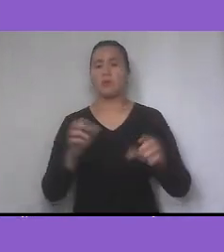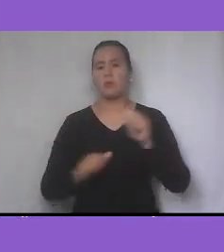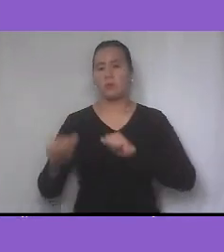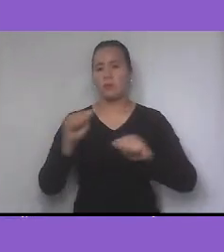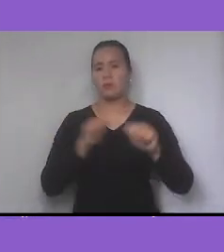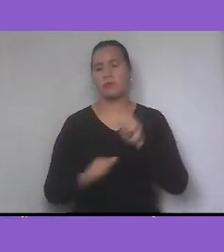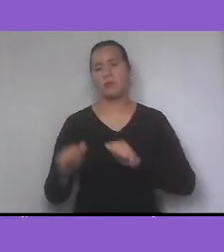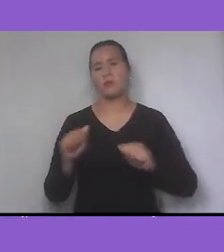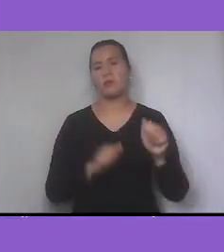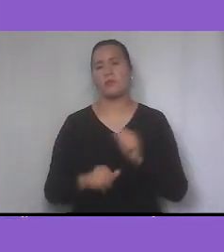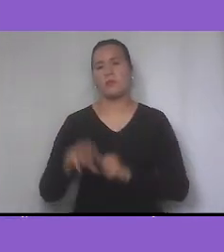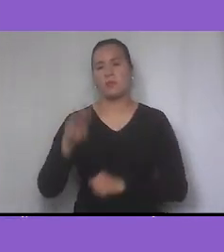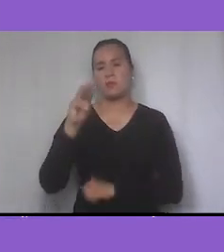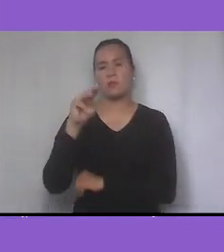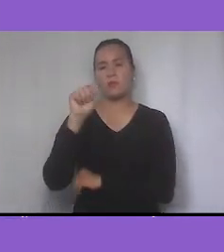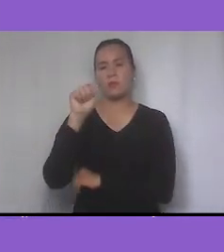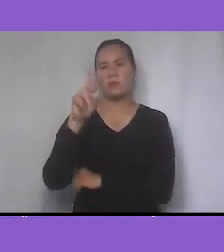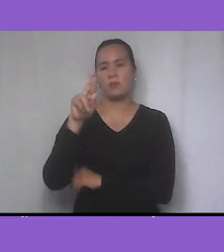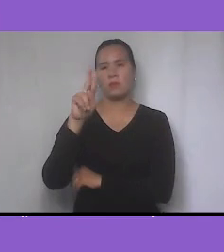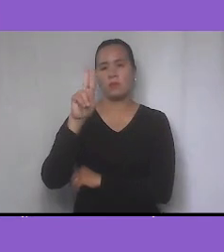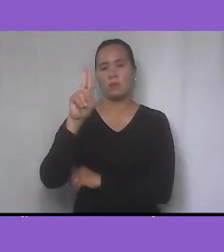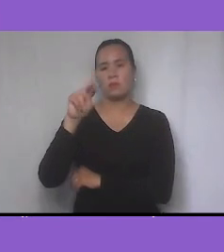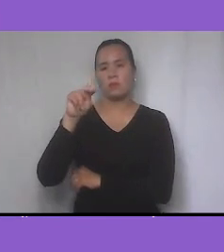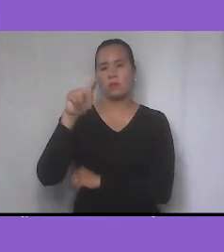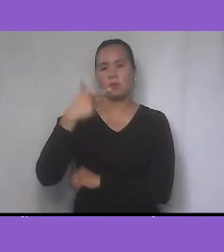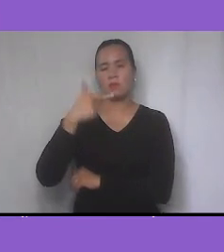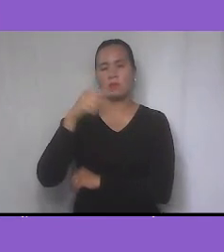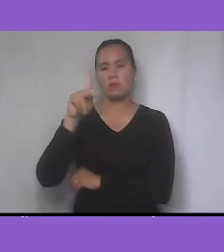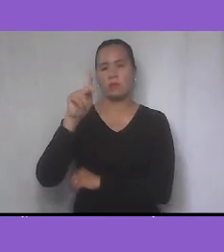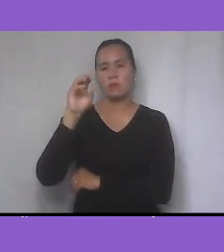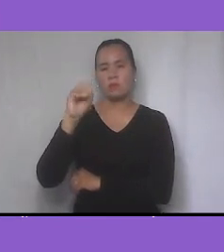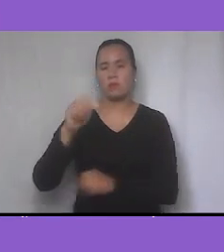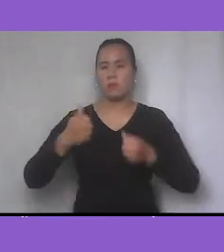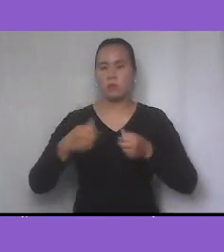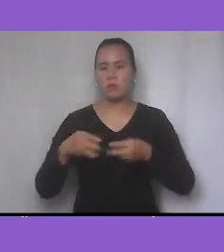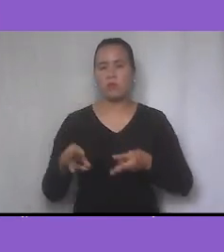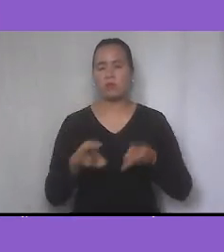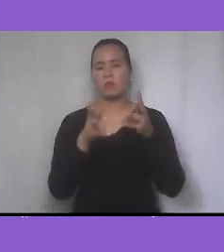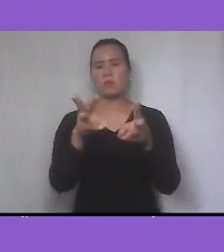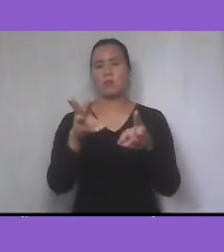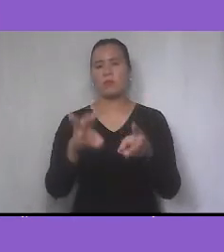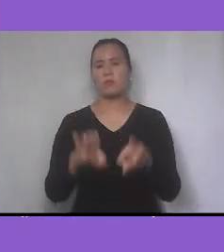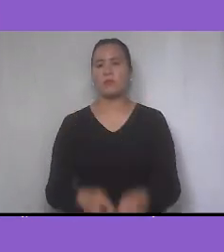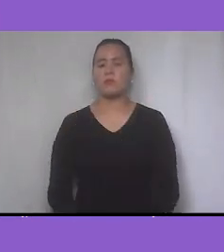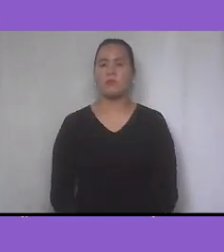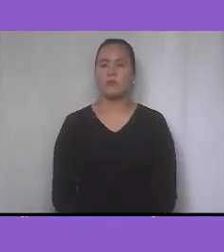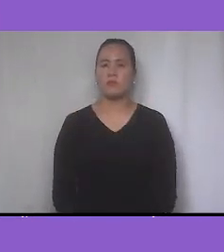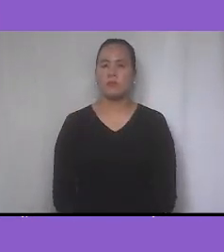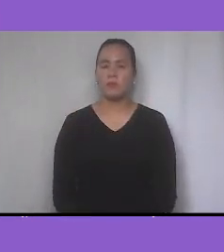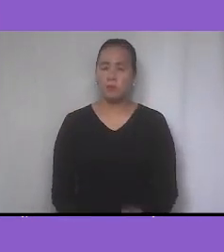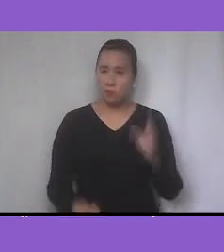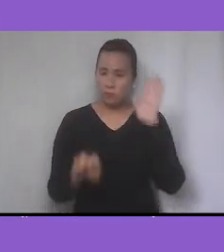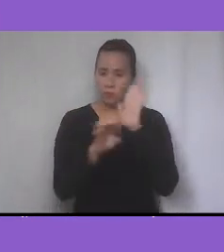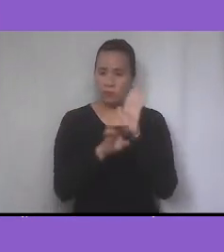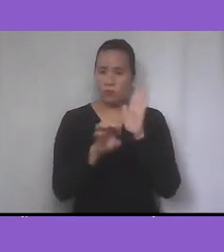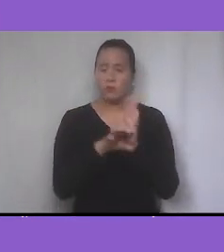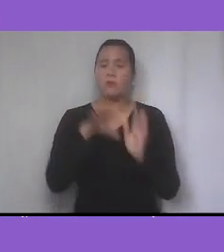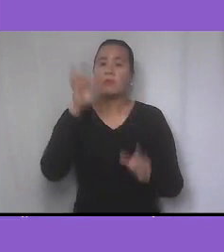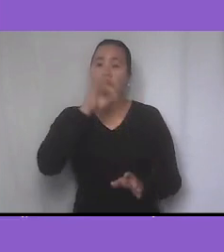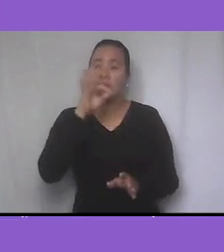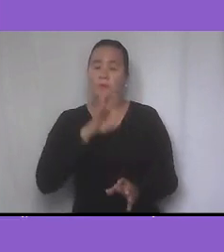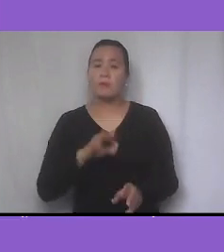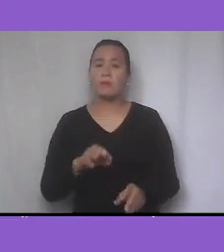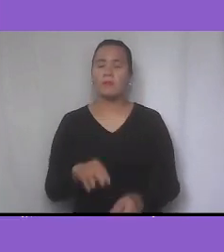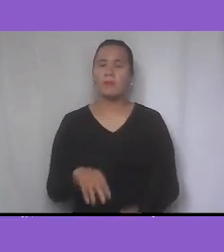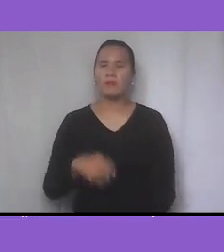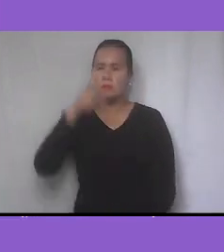you'll distinguish words that begin with M and distinguish words that begin with A. Kunyari sa Filipino, manok, nandun